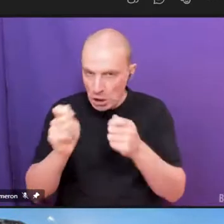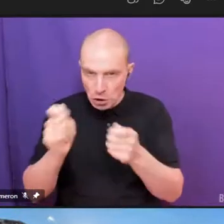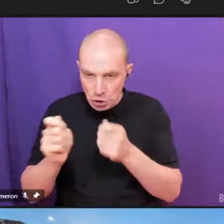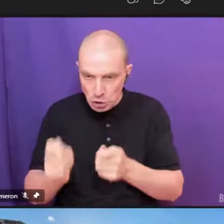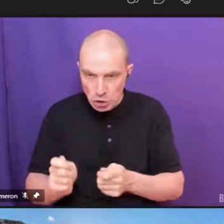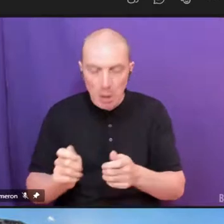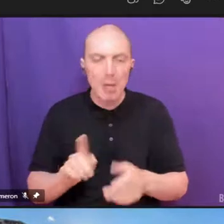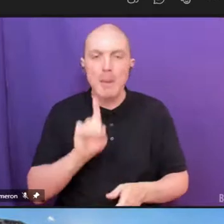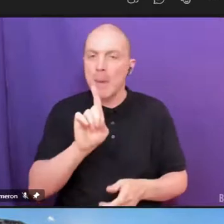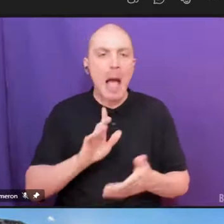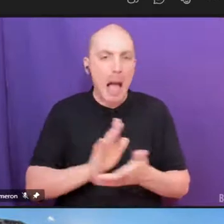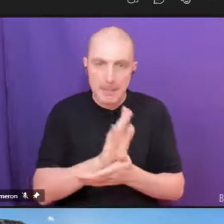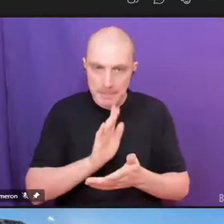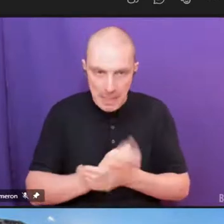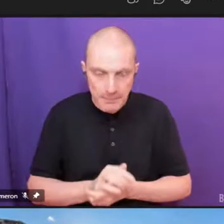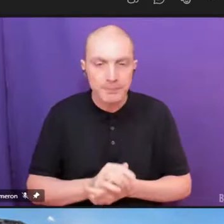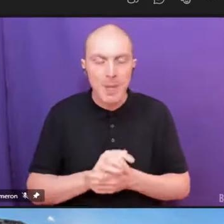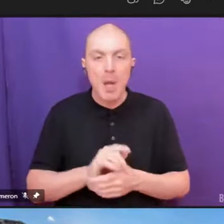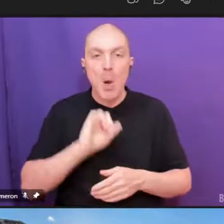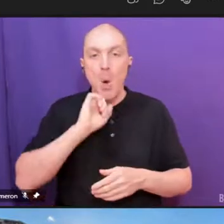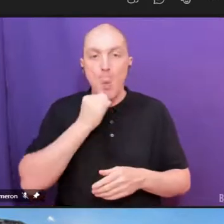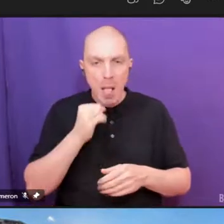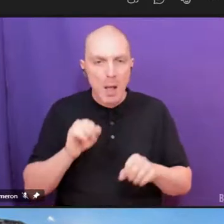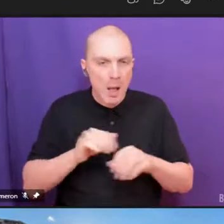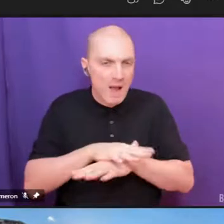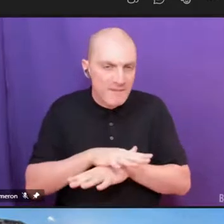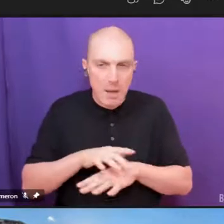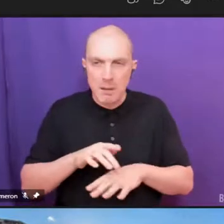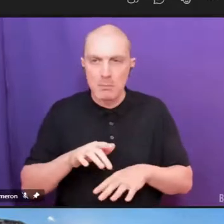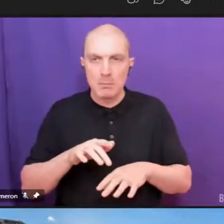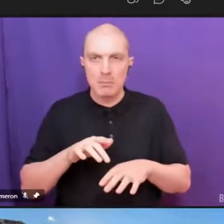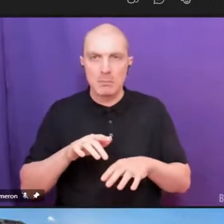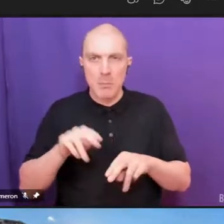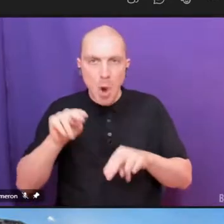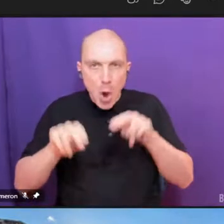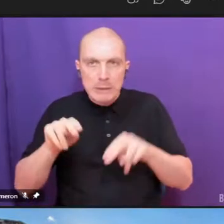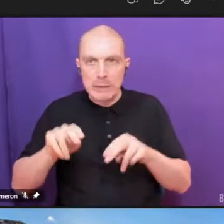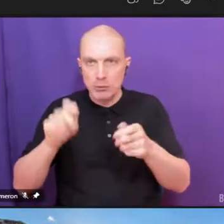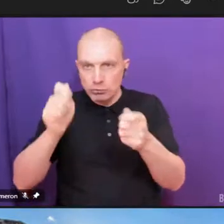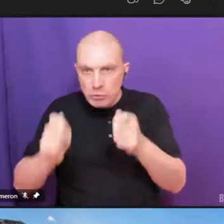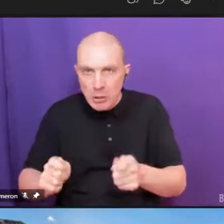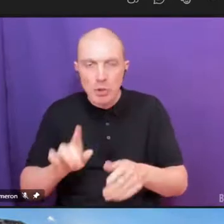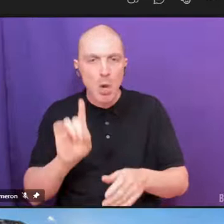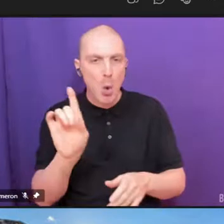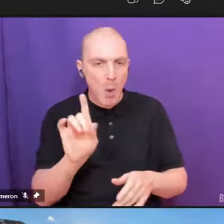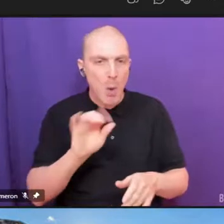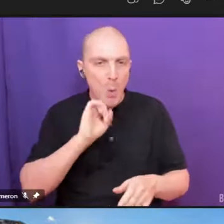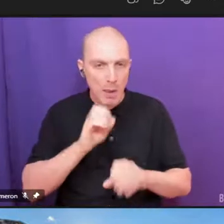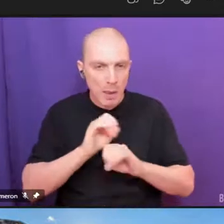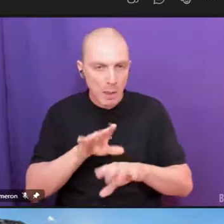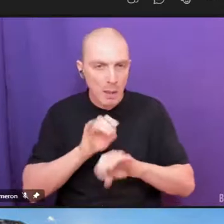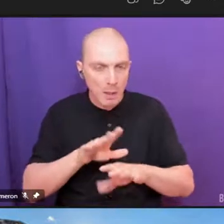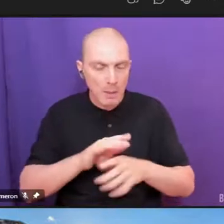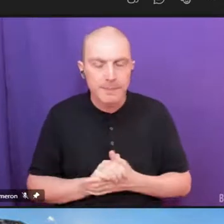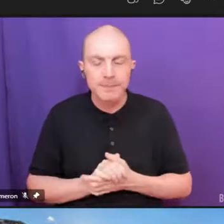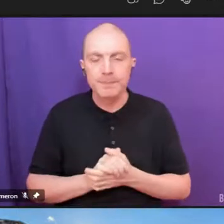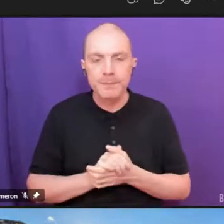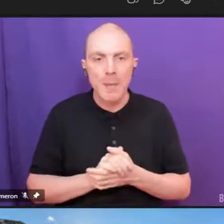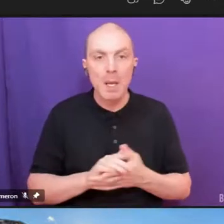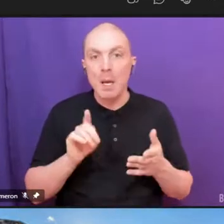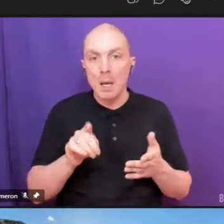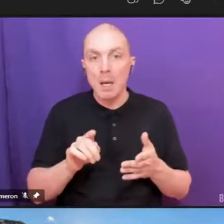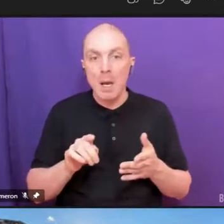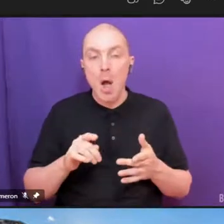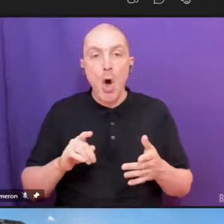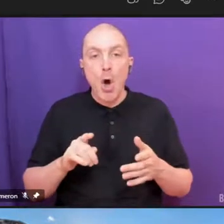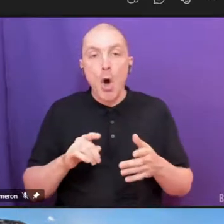We'll talk about some of the findings of the annual audit on the accounts in a minute. In addition to the audit opinion,